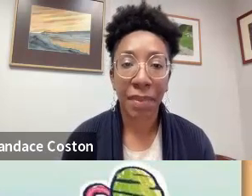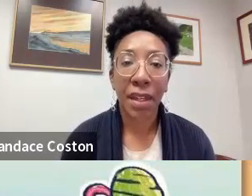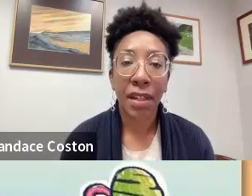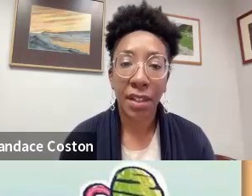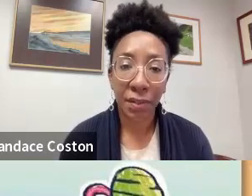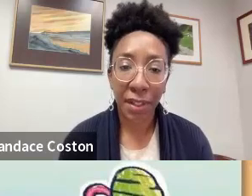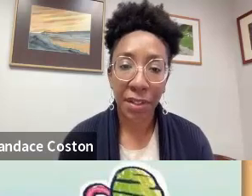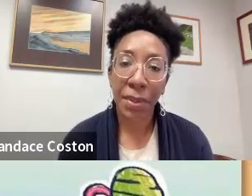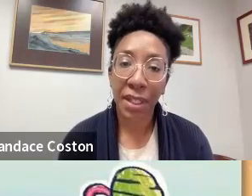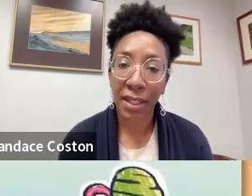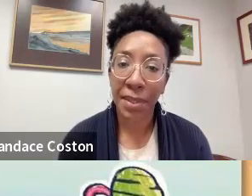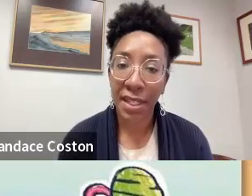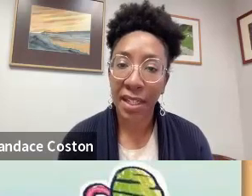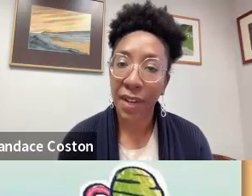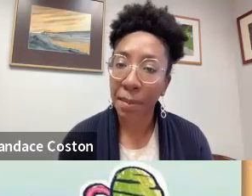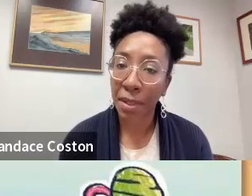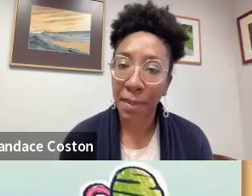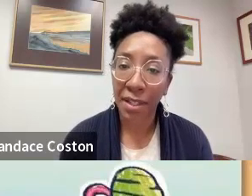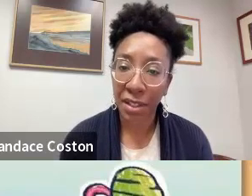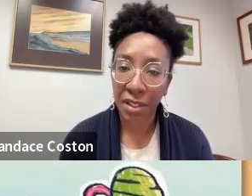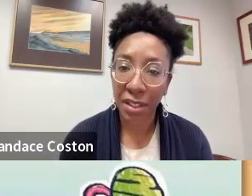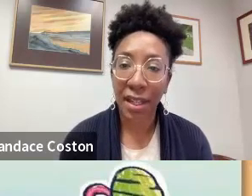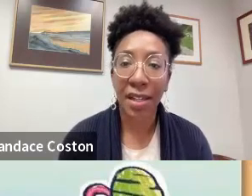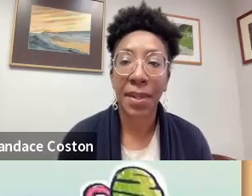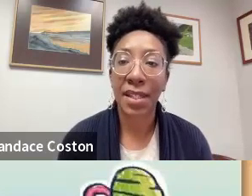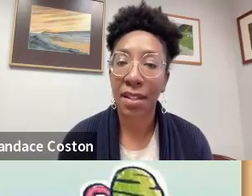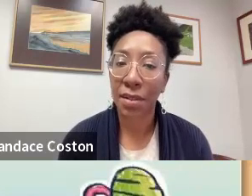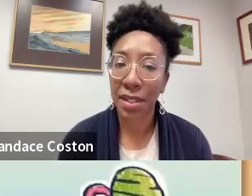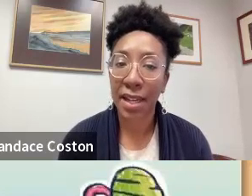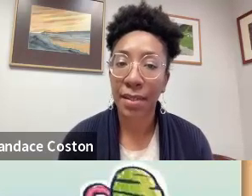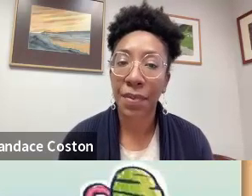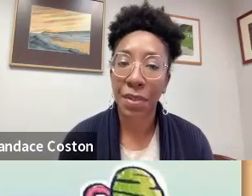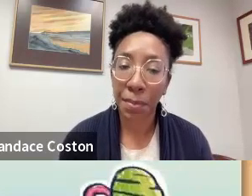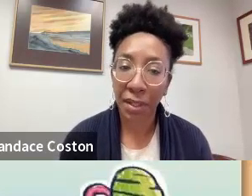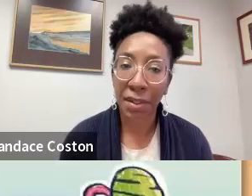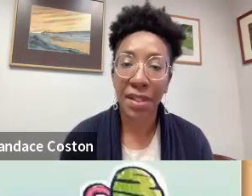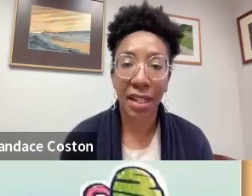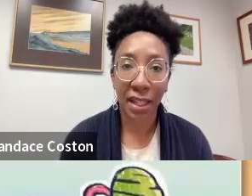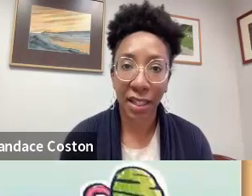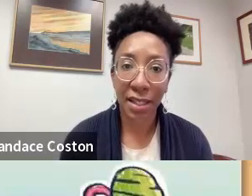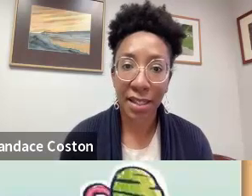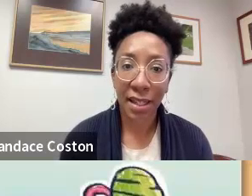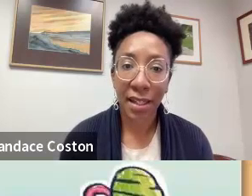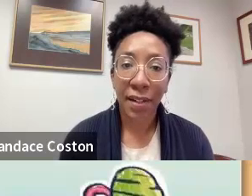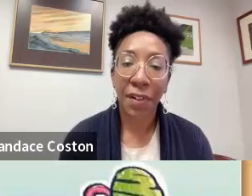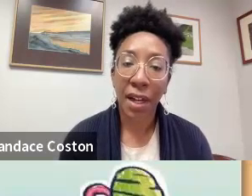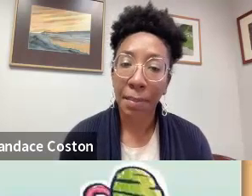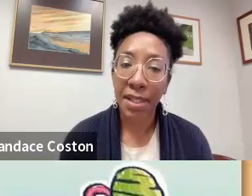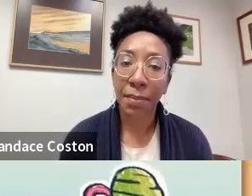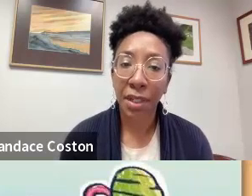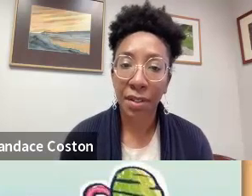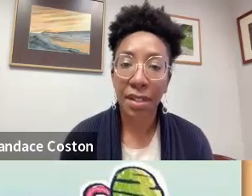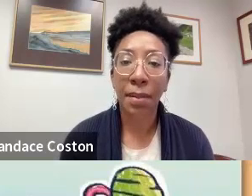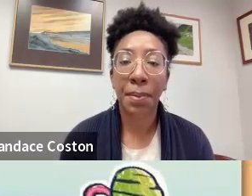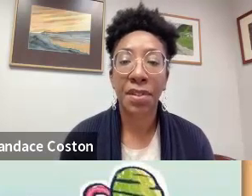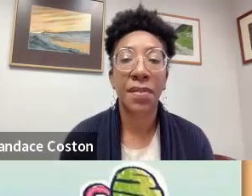for. Young readers will connect with Zain's vibrant imagination, as well as his enthusiasm for superheroes and aliens. For